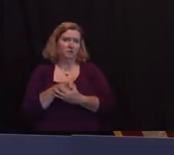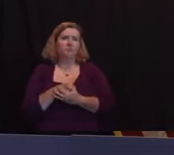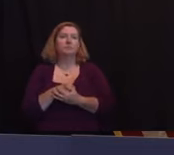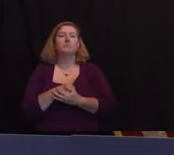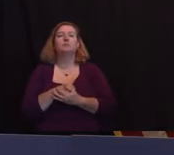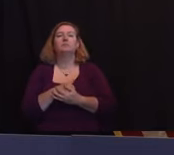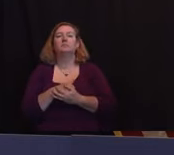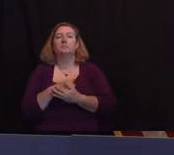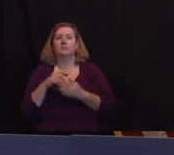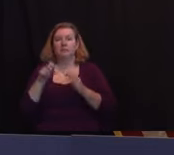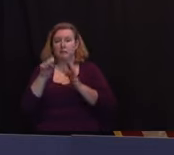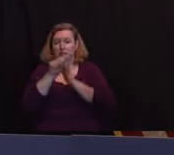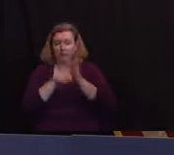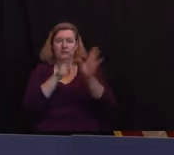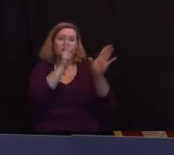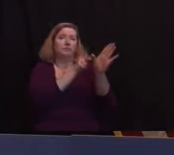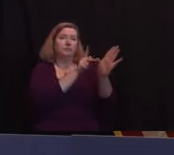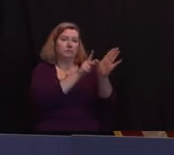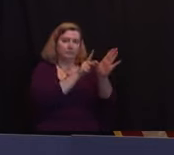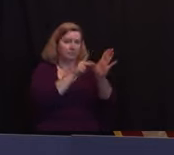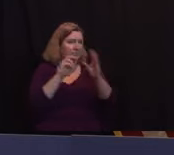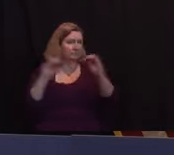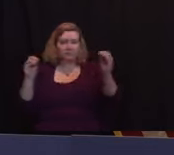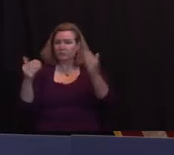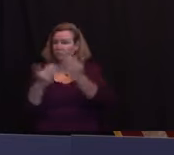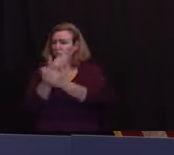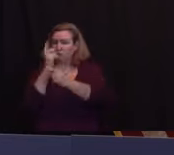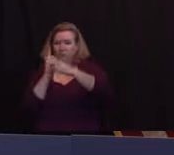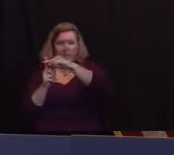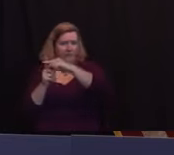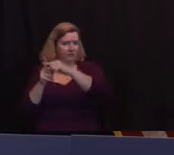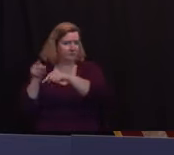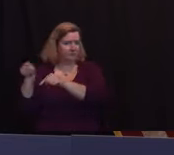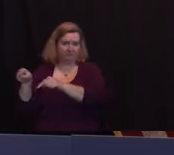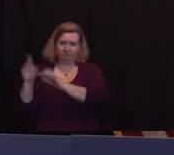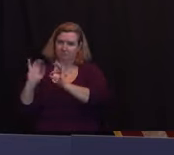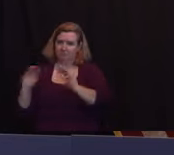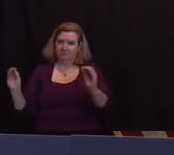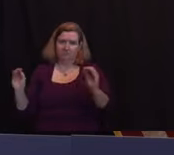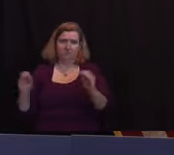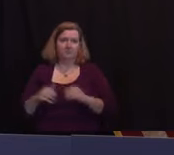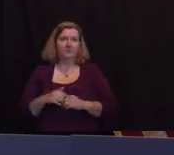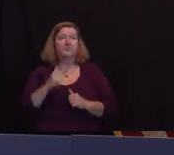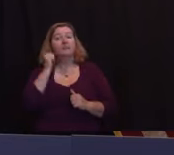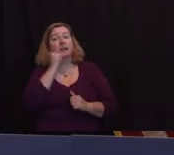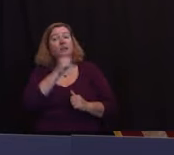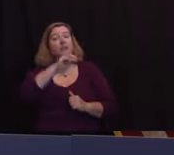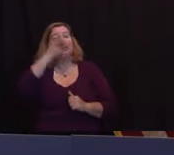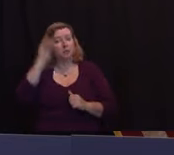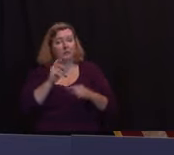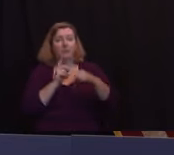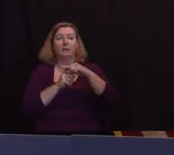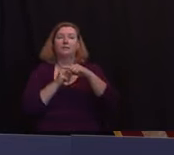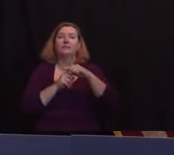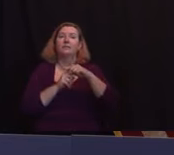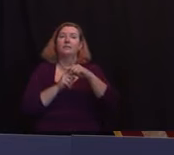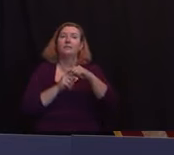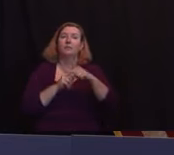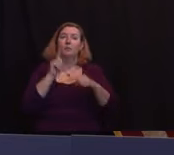psychiatric hospitals, no new cases among the patients. Our daily percent positivity as of June 12th